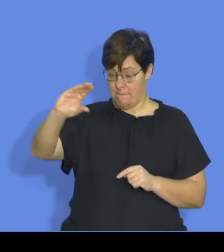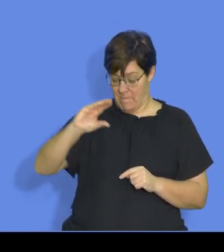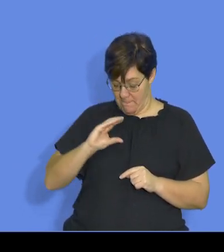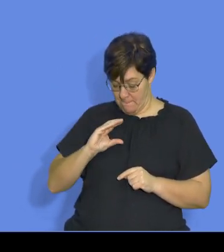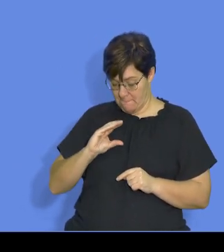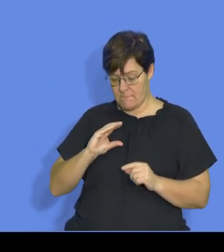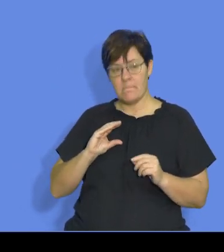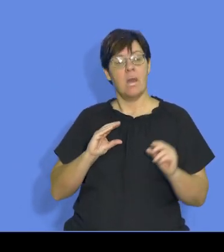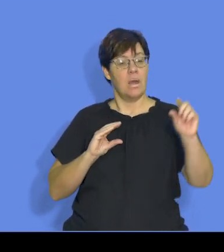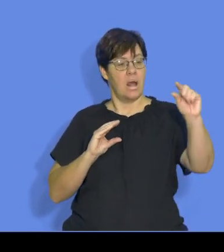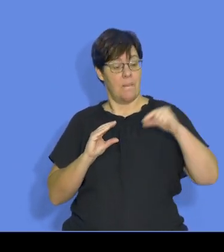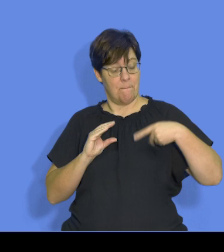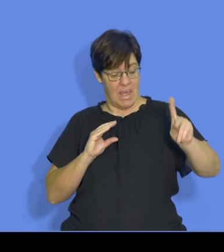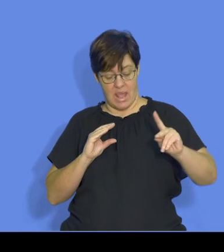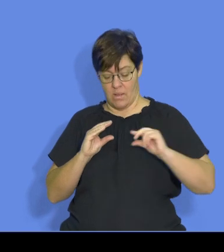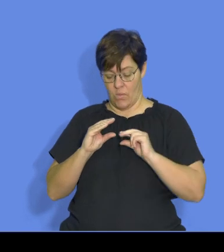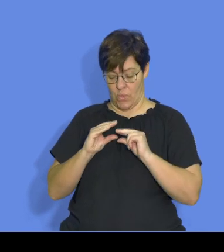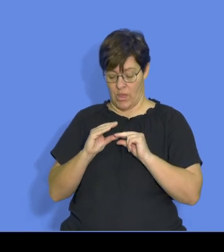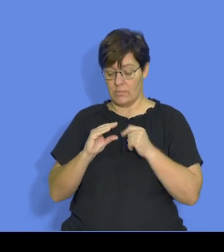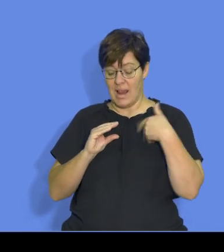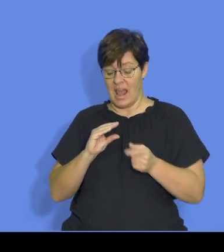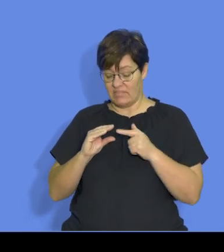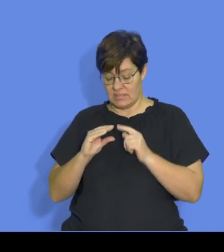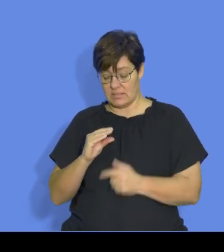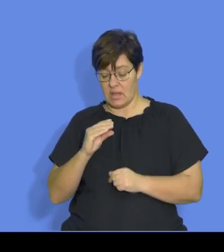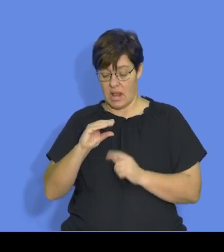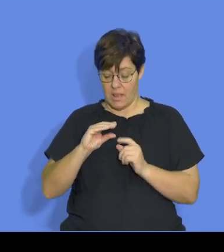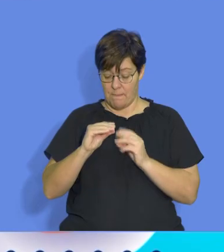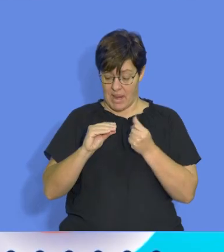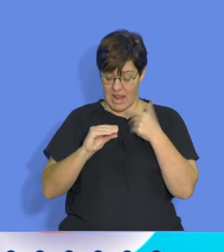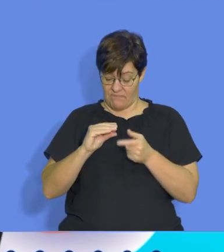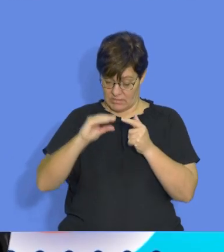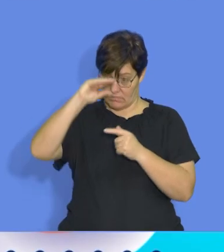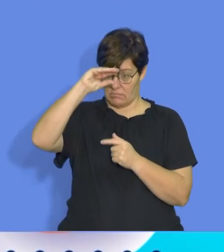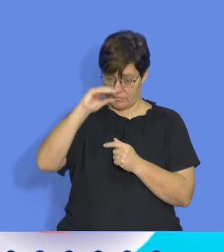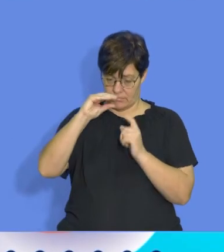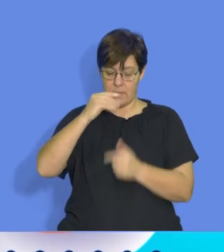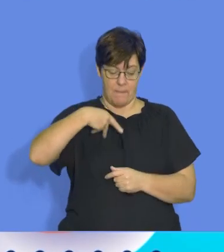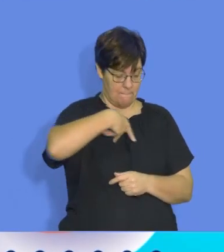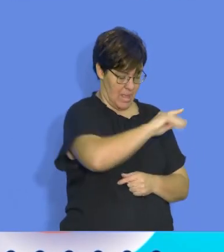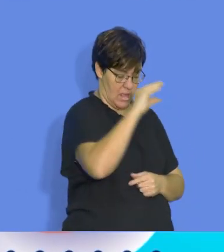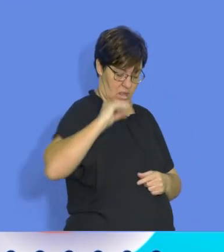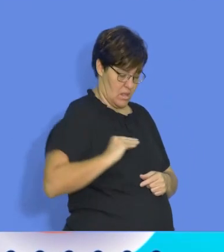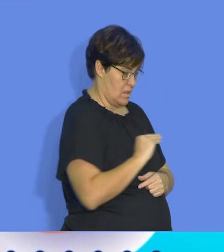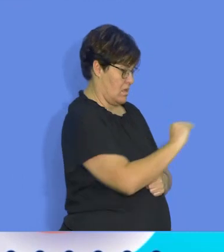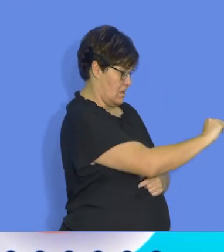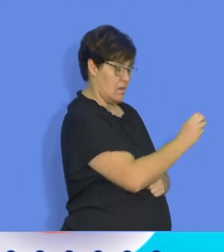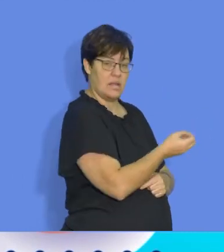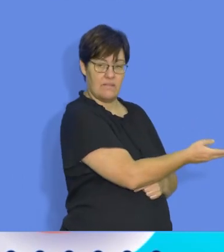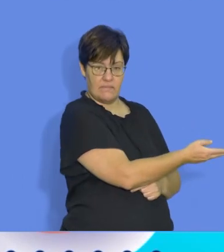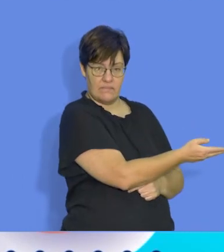means you have collected more than what you can claim back. You owe SARS, in this case